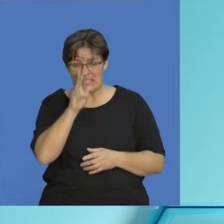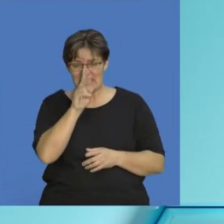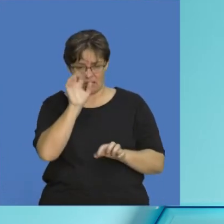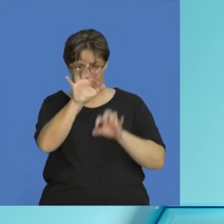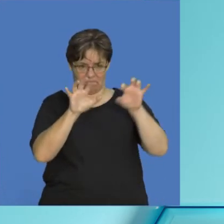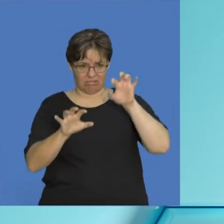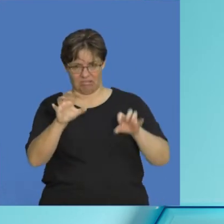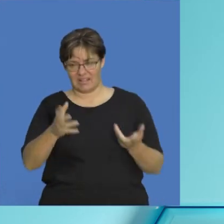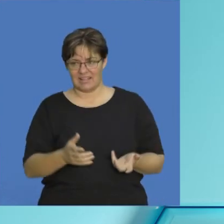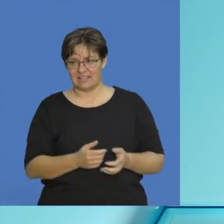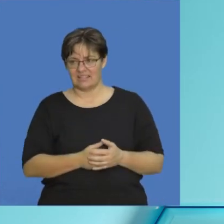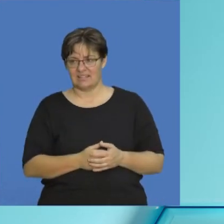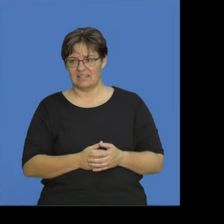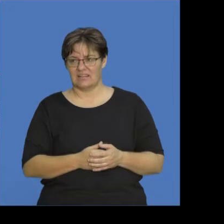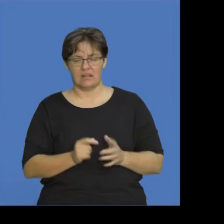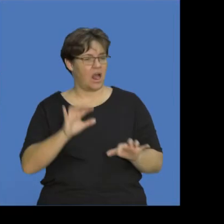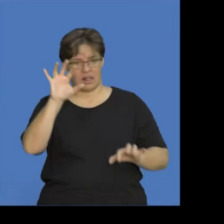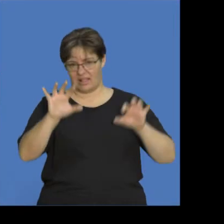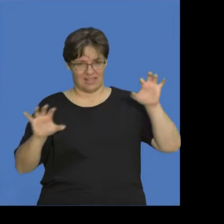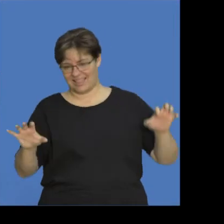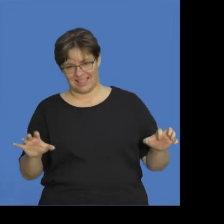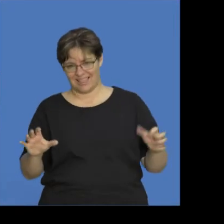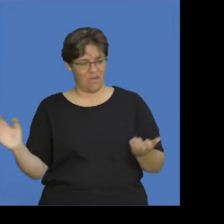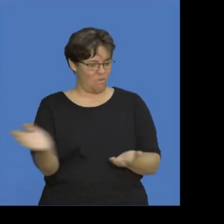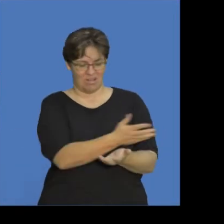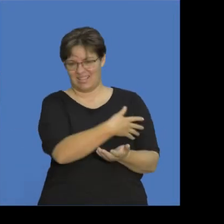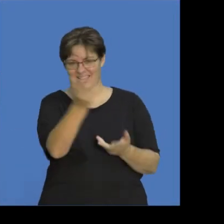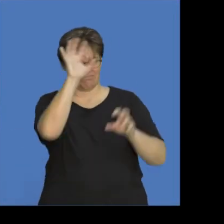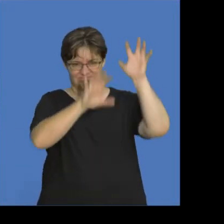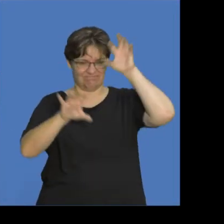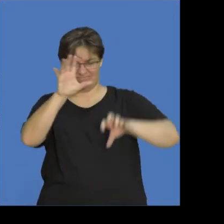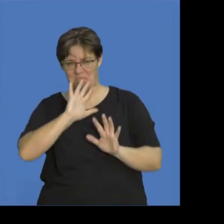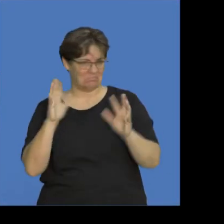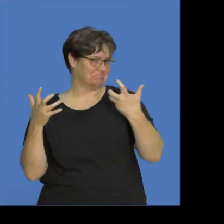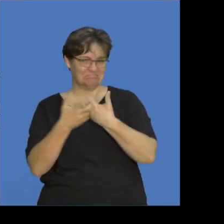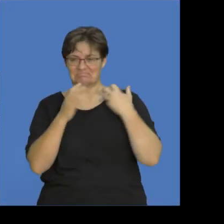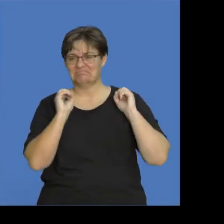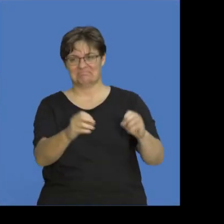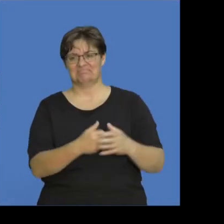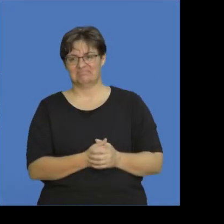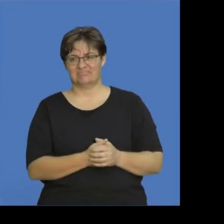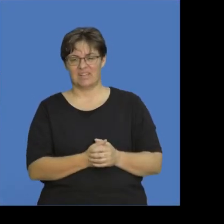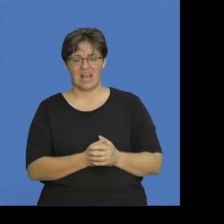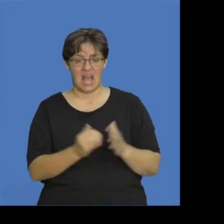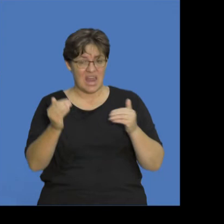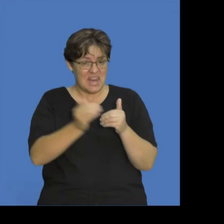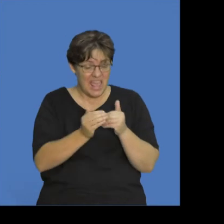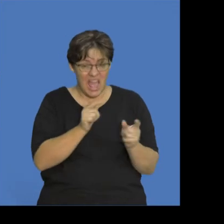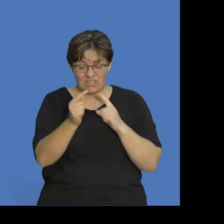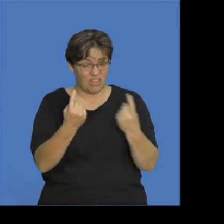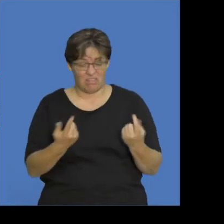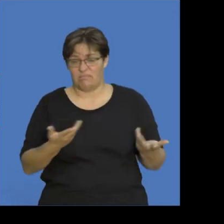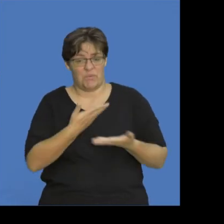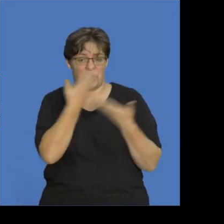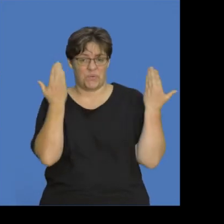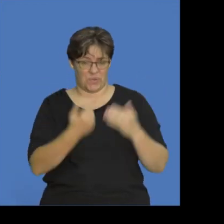that. If you look at the points they are scattered all over the place. They're not even